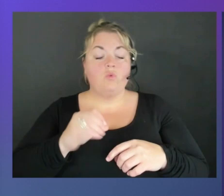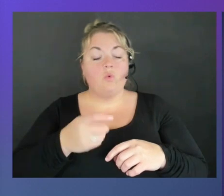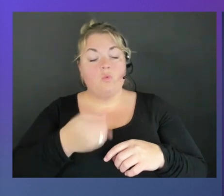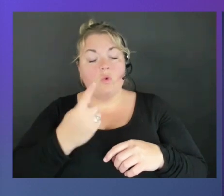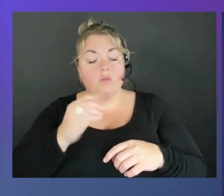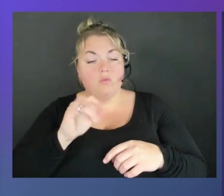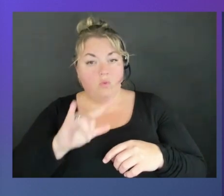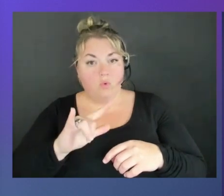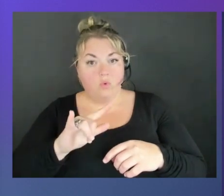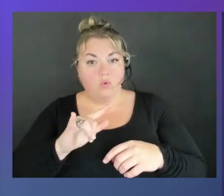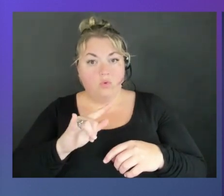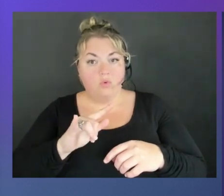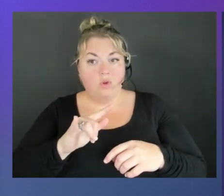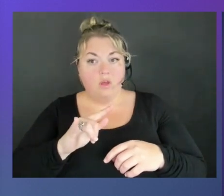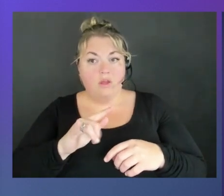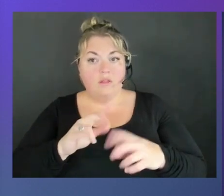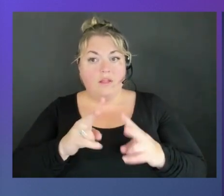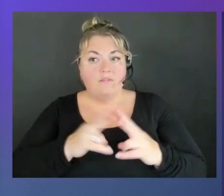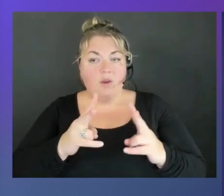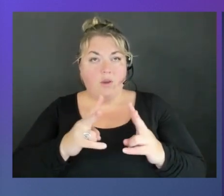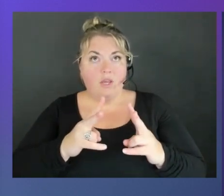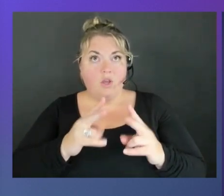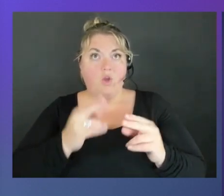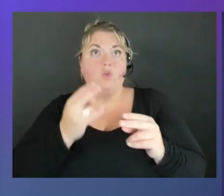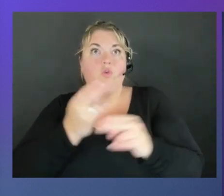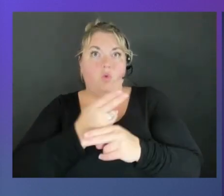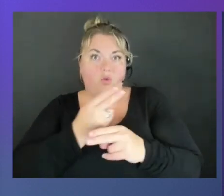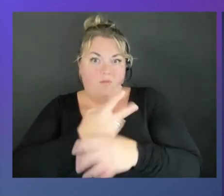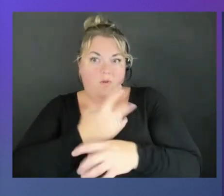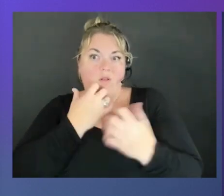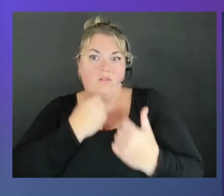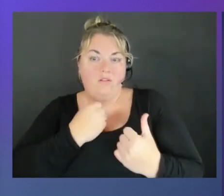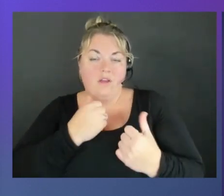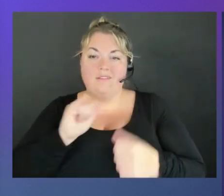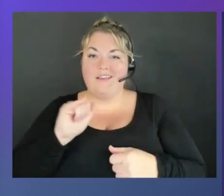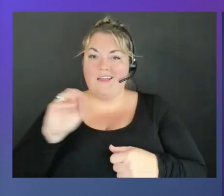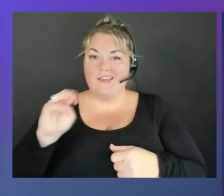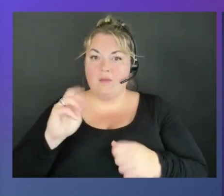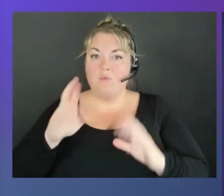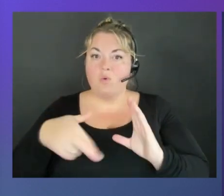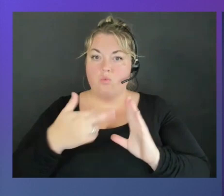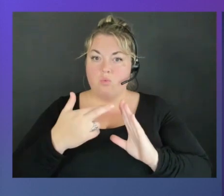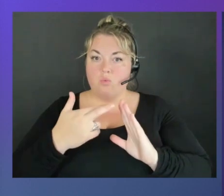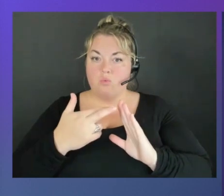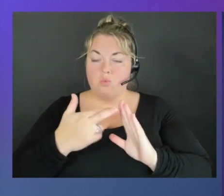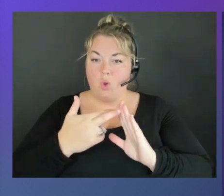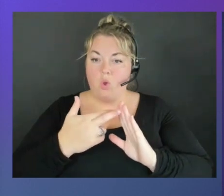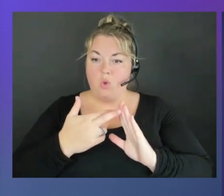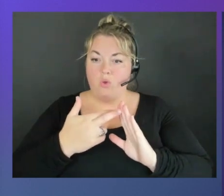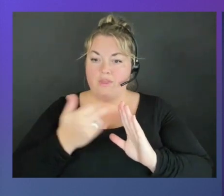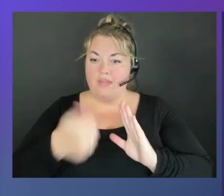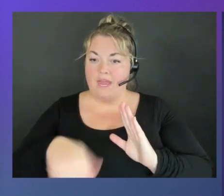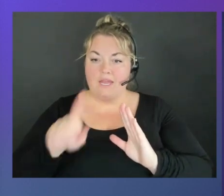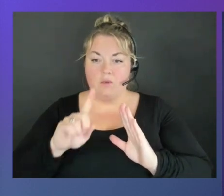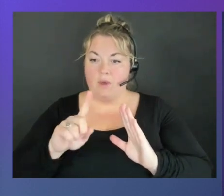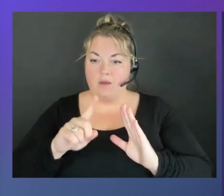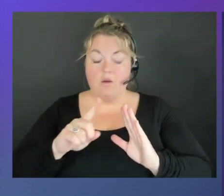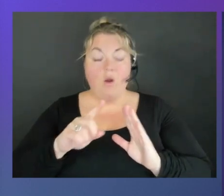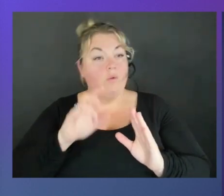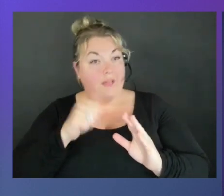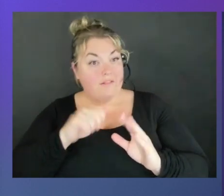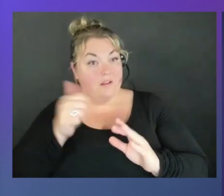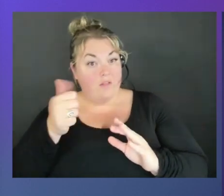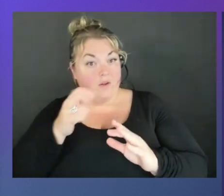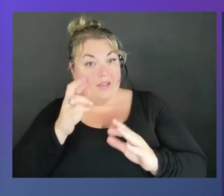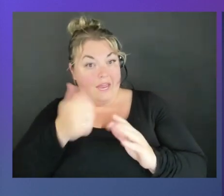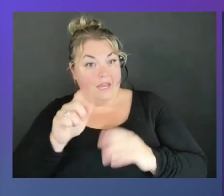very useful in this regard is IAM roles anywhere. Oh, it's another anywhere option. Yes. There's a theme